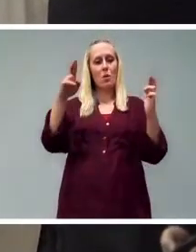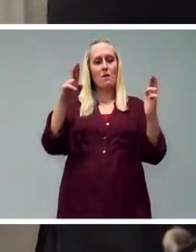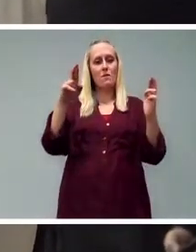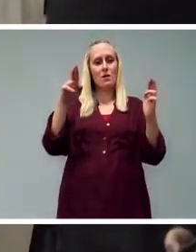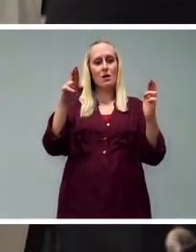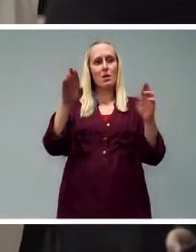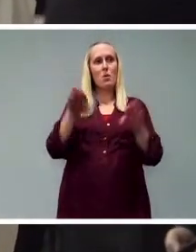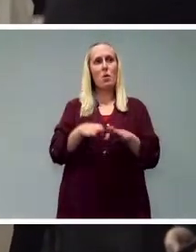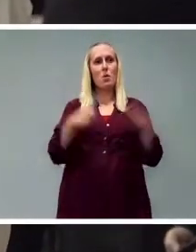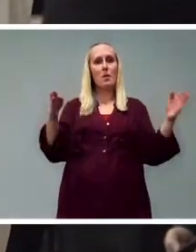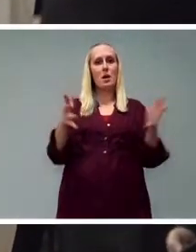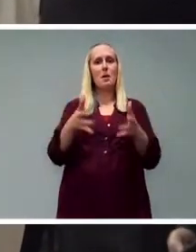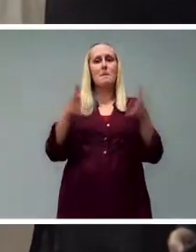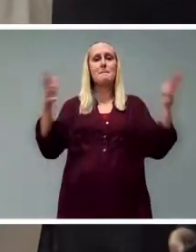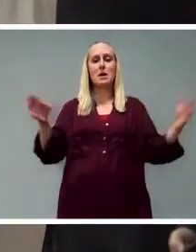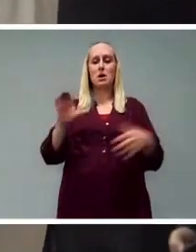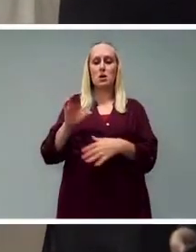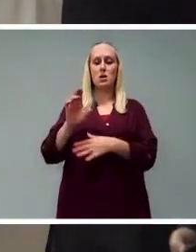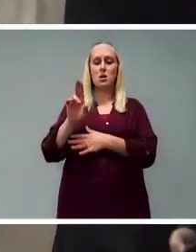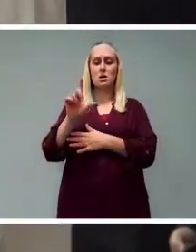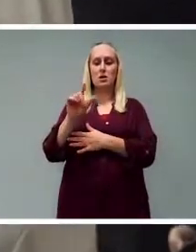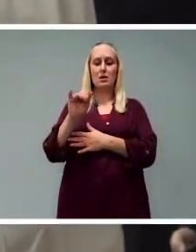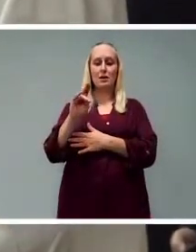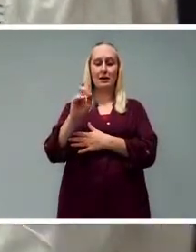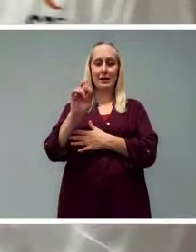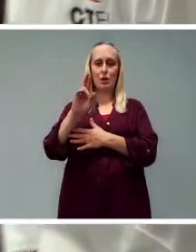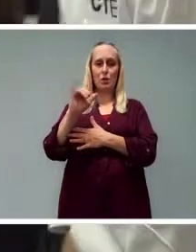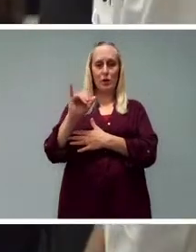of culinary establishments.